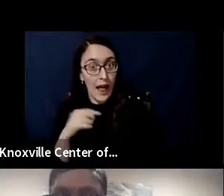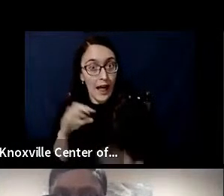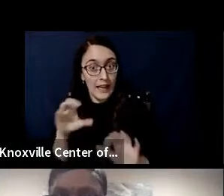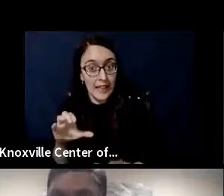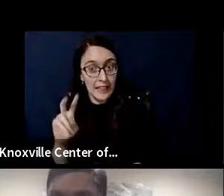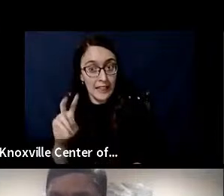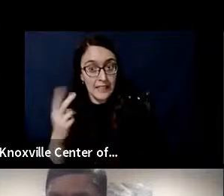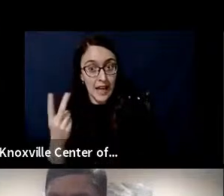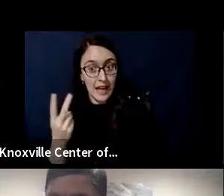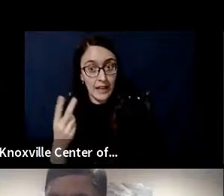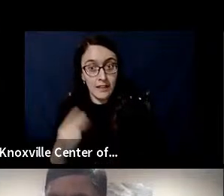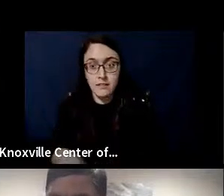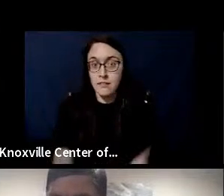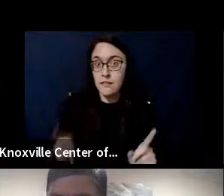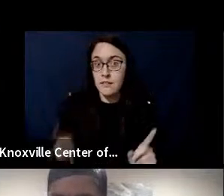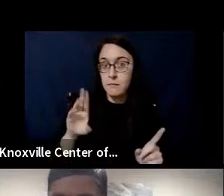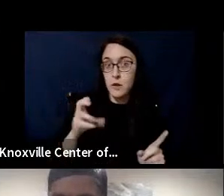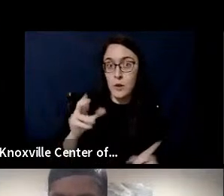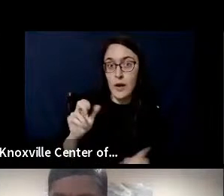will I'm fine with accept that. it.